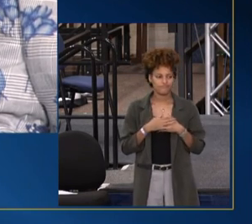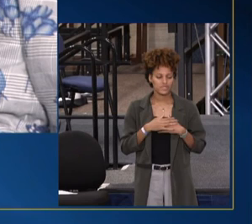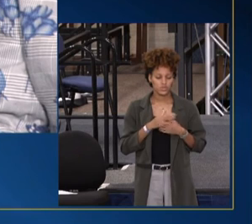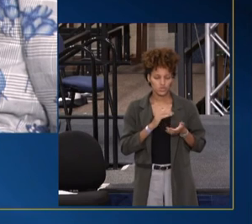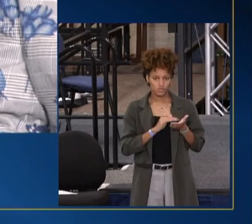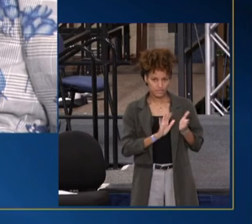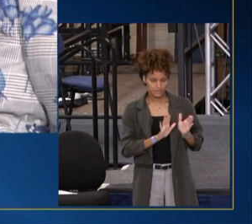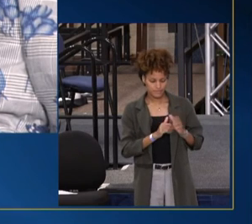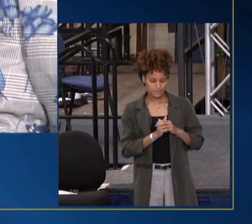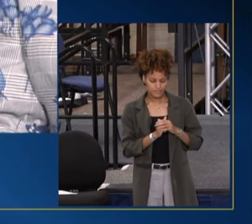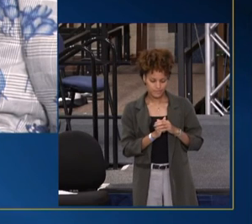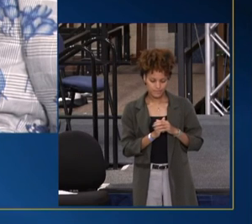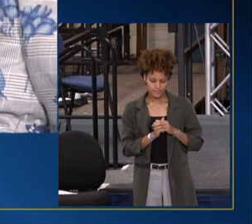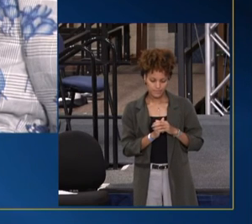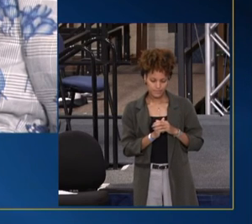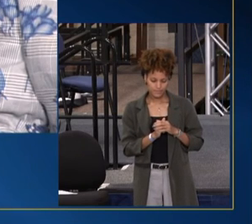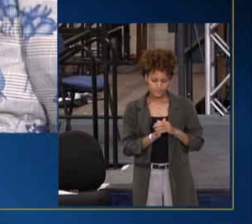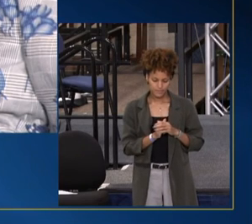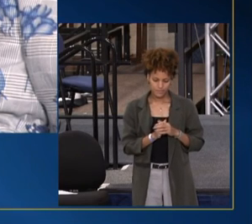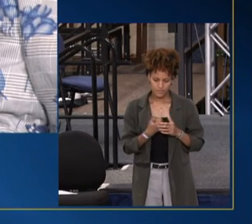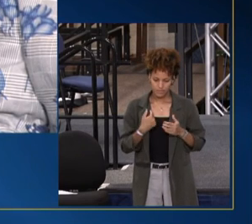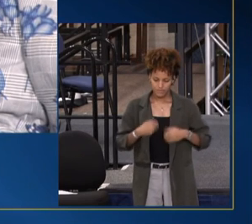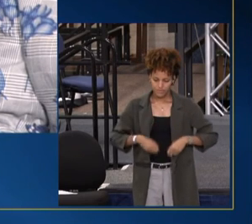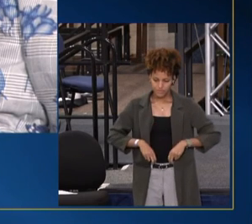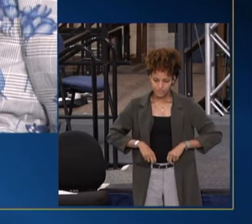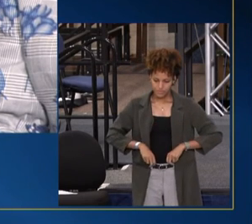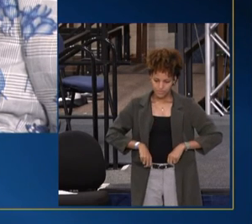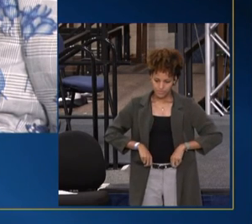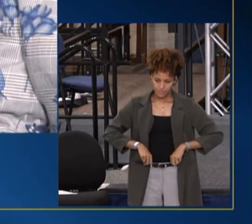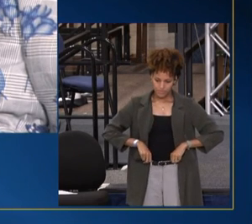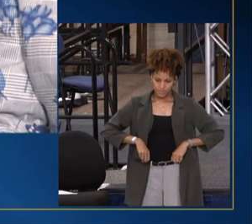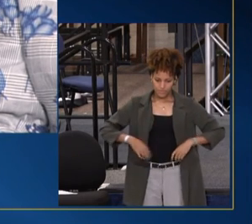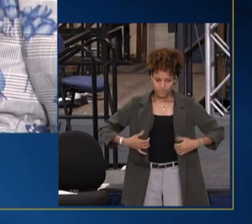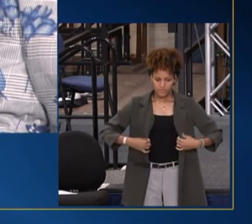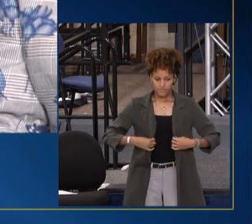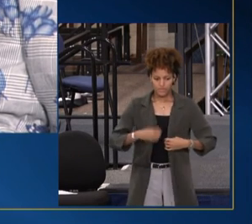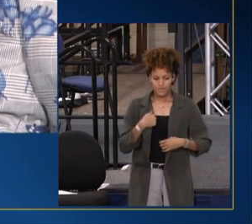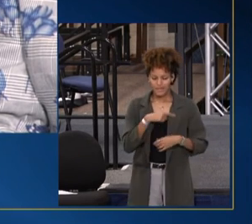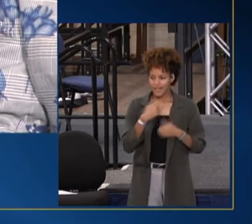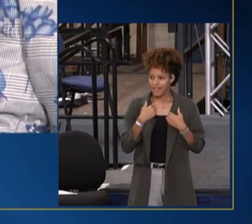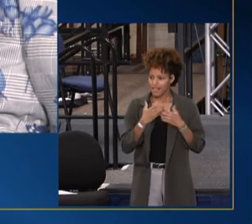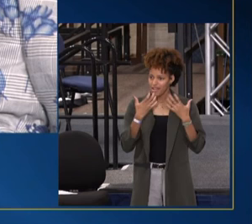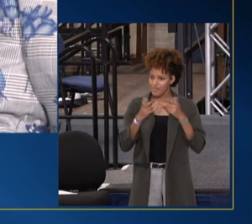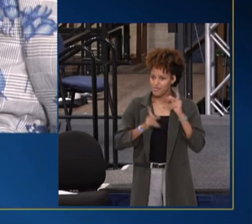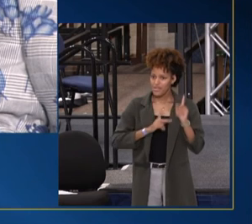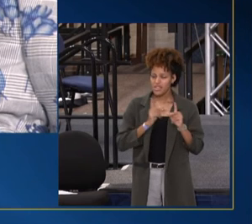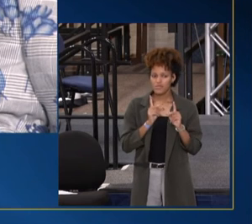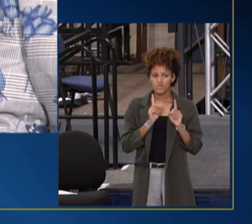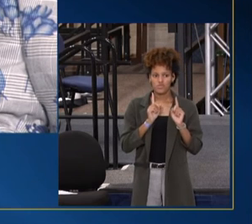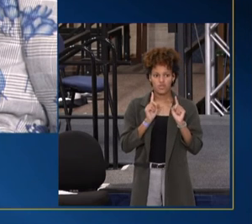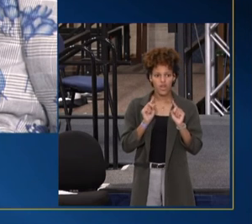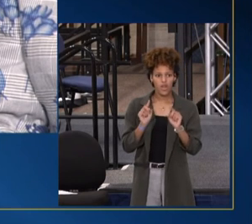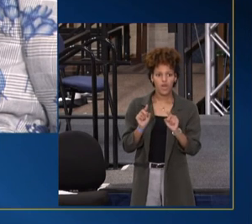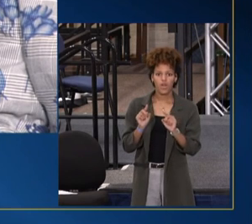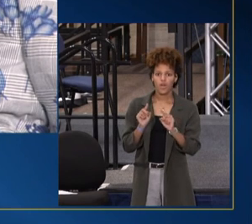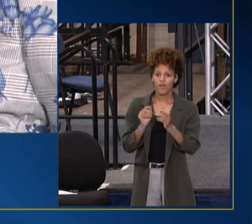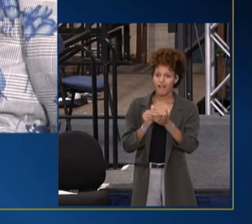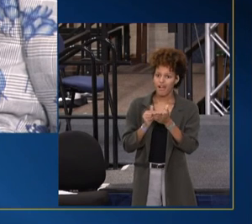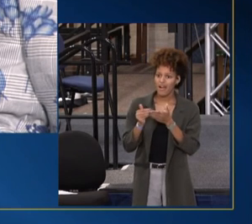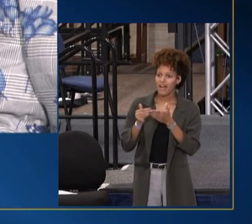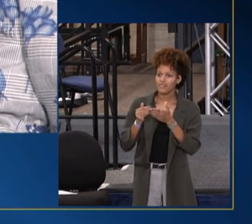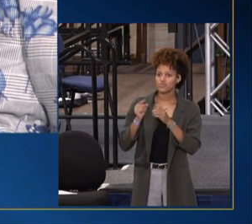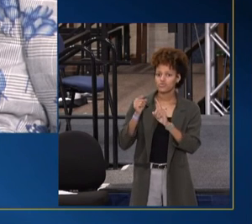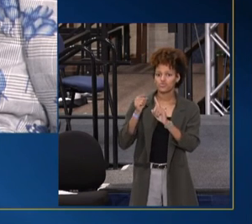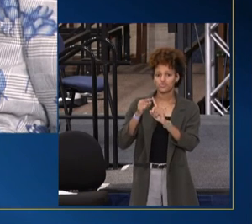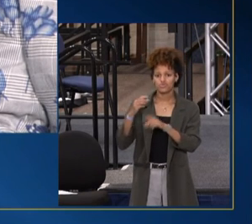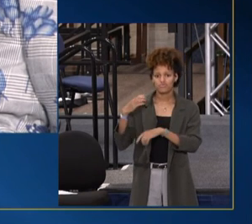excuse me, we had a lot of people that would go on a consistent basis to the Capitol and